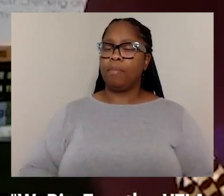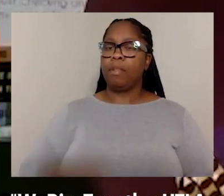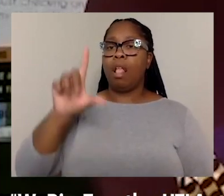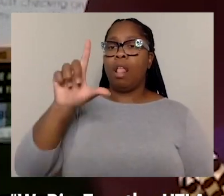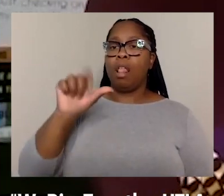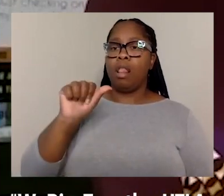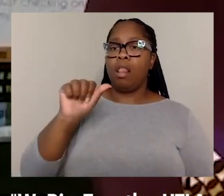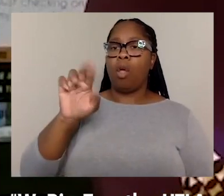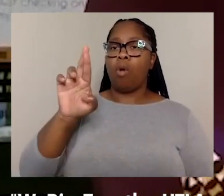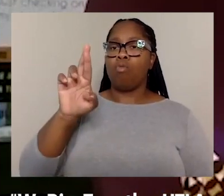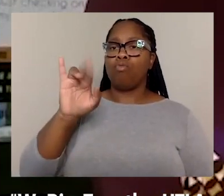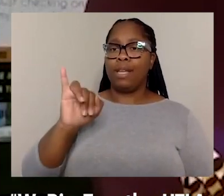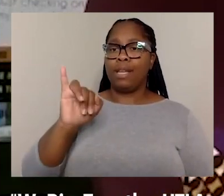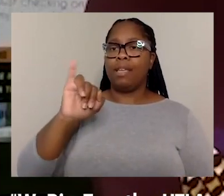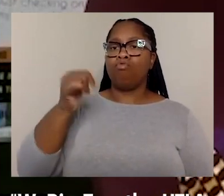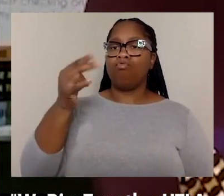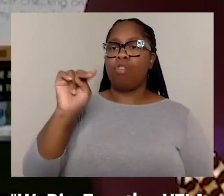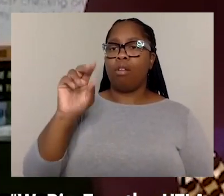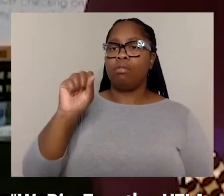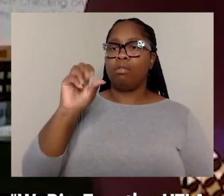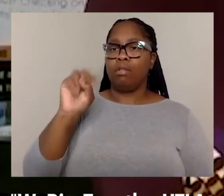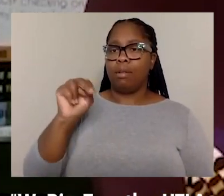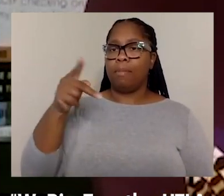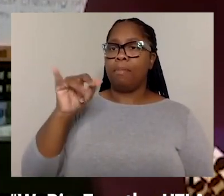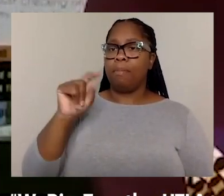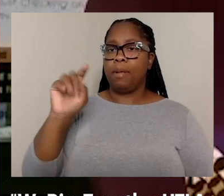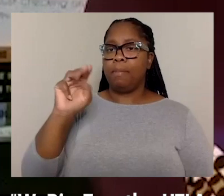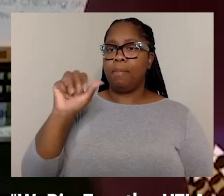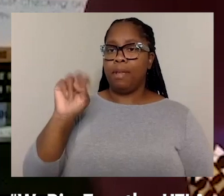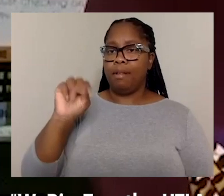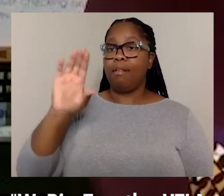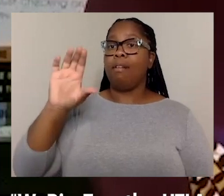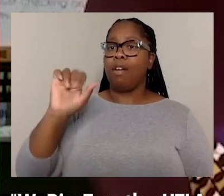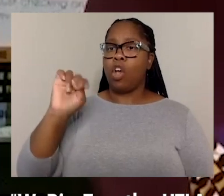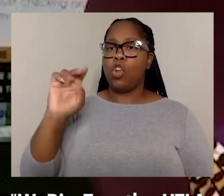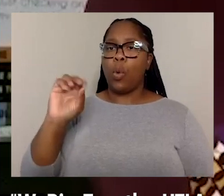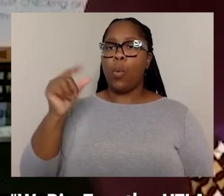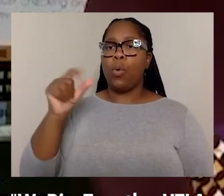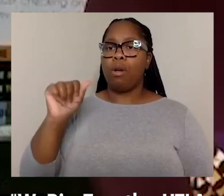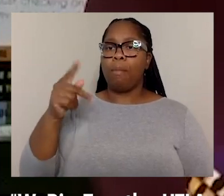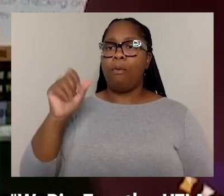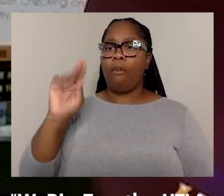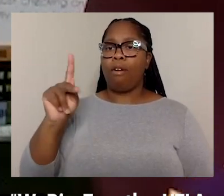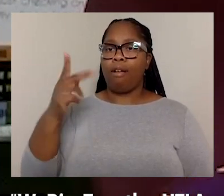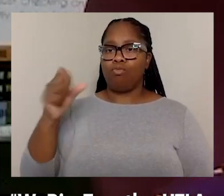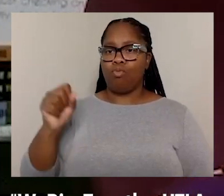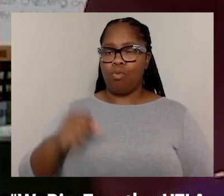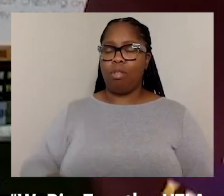Laurie Johnson Pittman, Canoga Park High School.